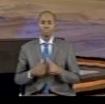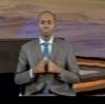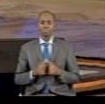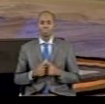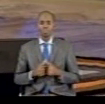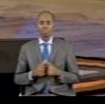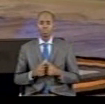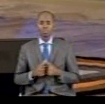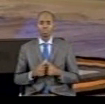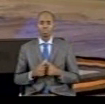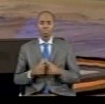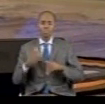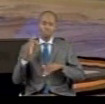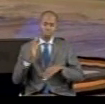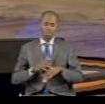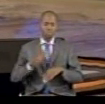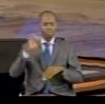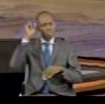Touch is